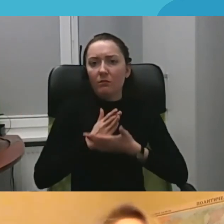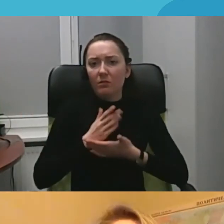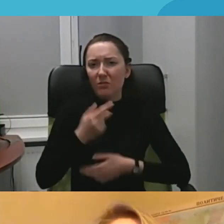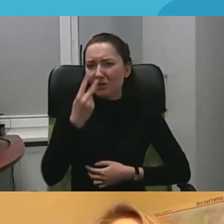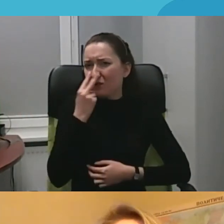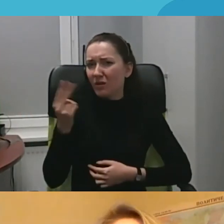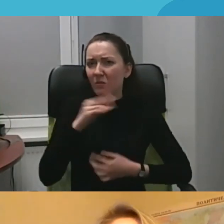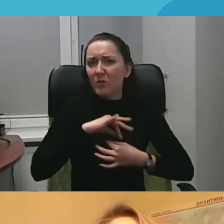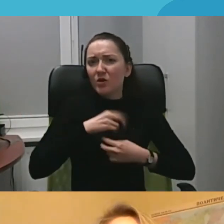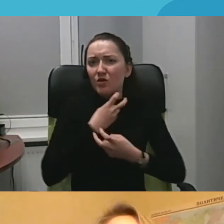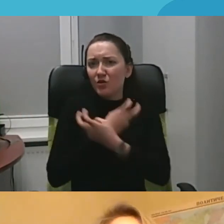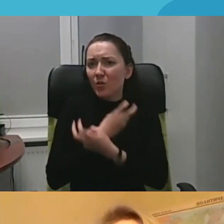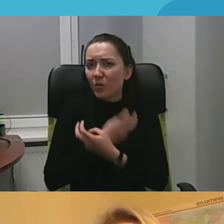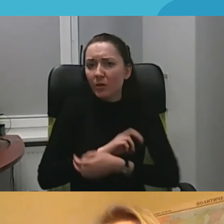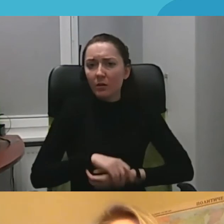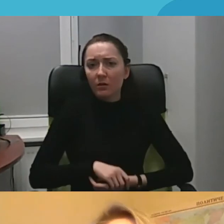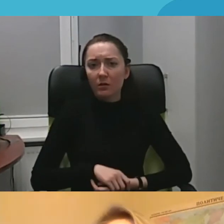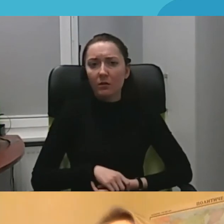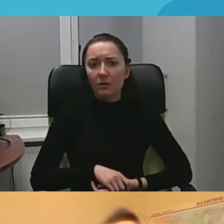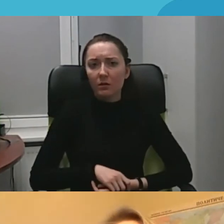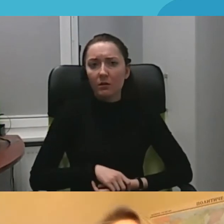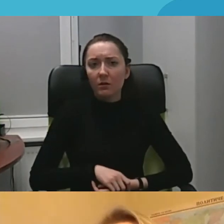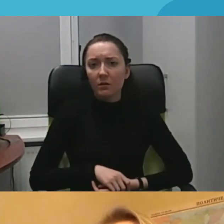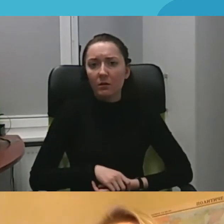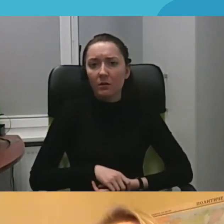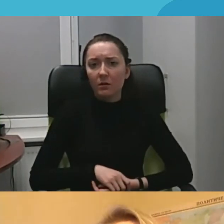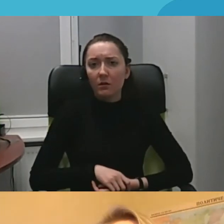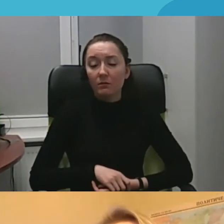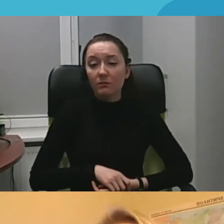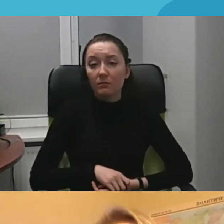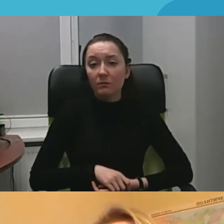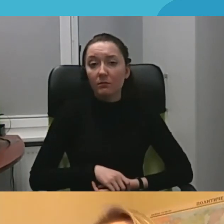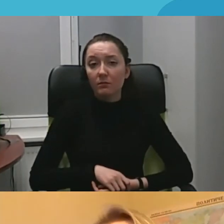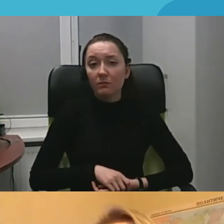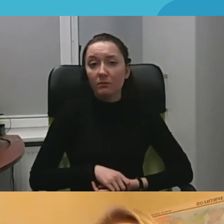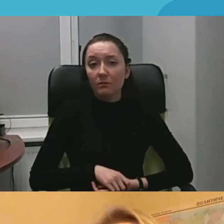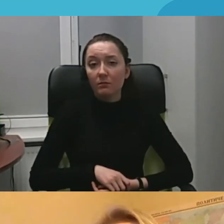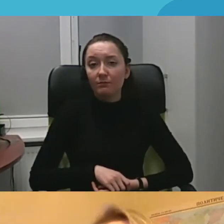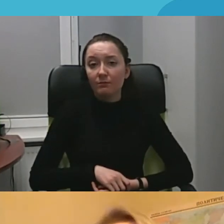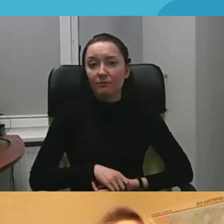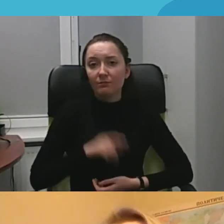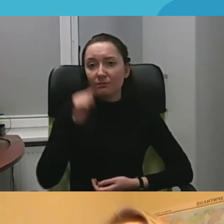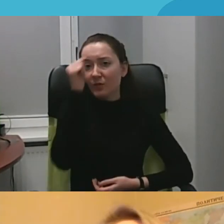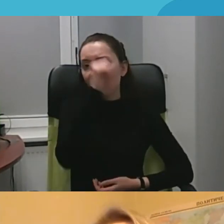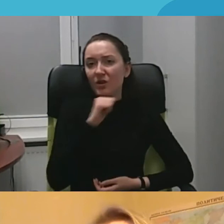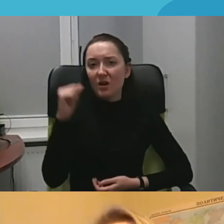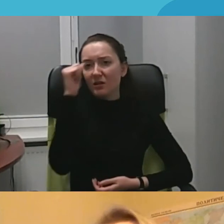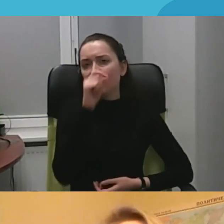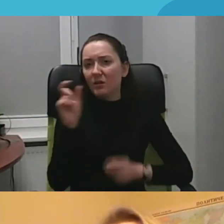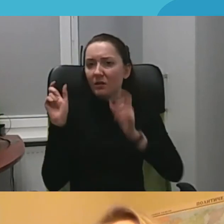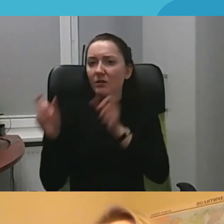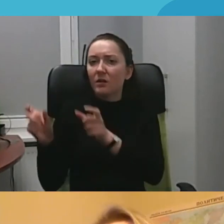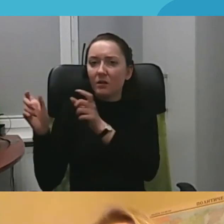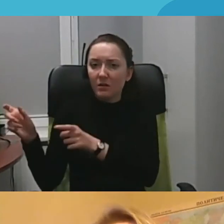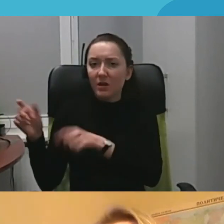and this is still like, you know, personal sanctions. Sometimes you can't feel it, especially now with COVID, like, you know, these guys can't travel.